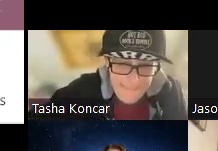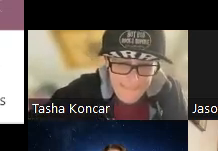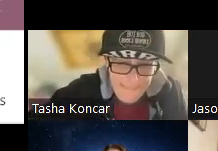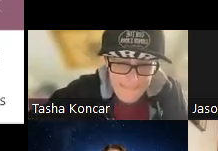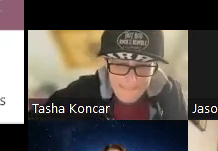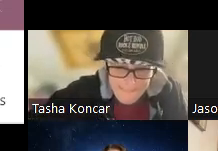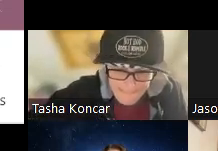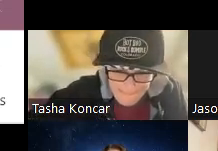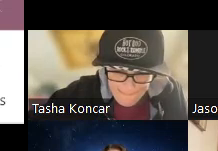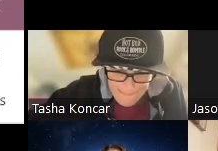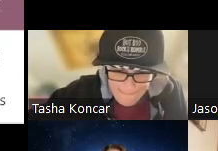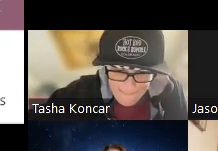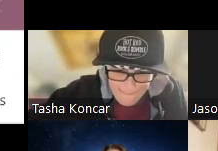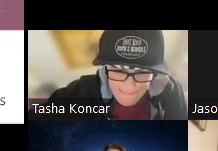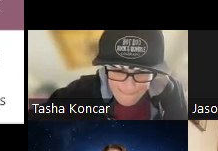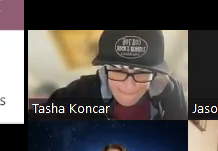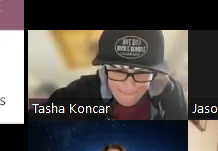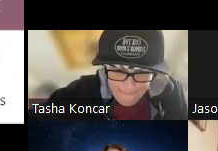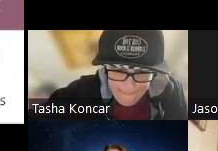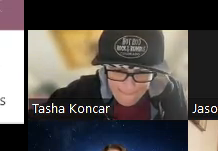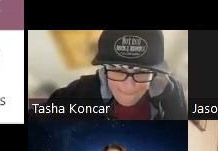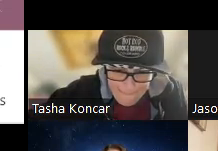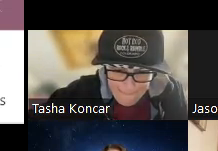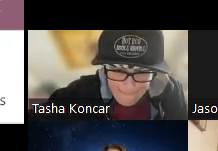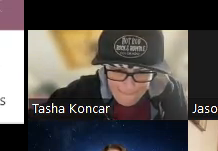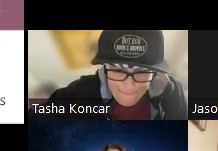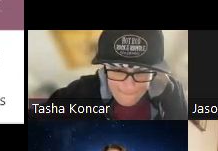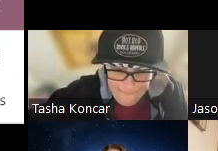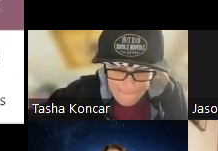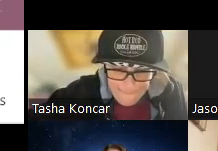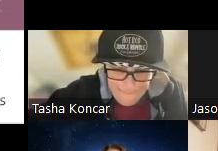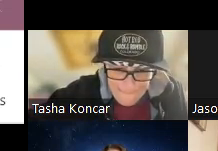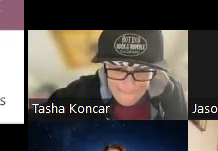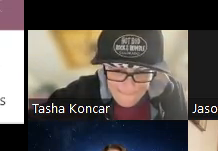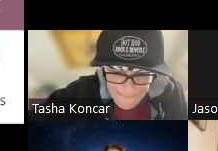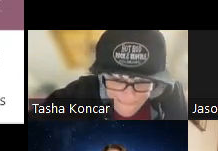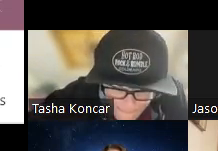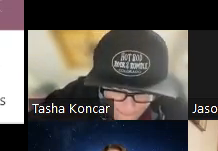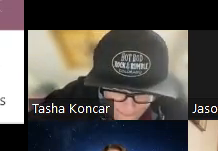So Megan, can you put up the agreements we had originally to start from?